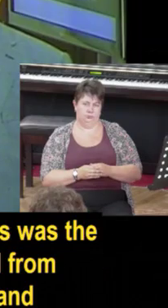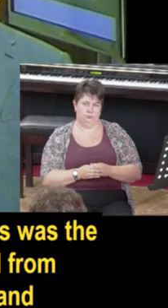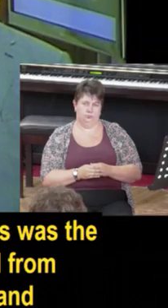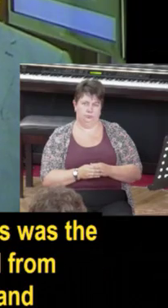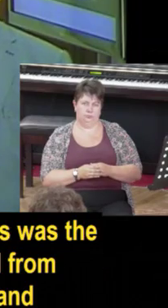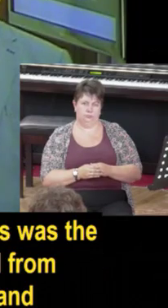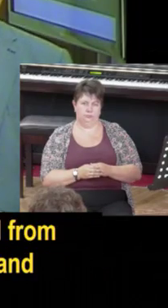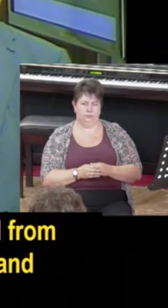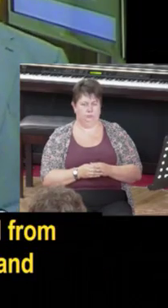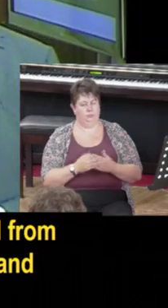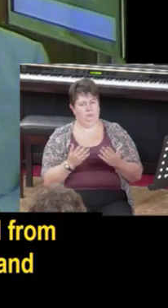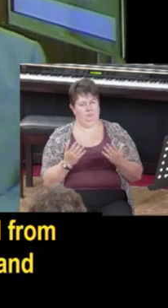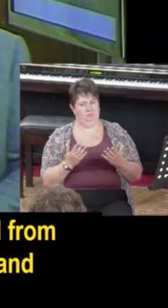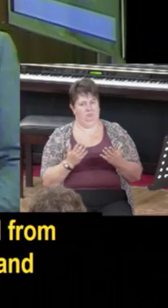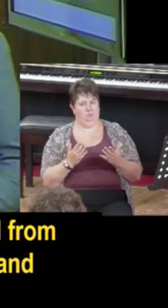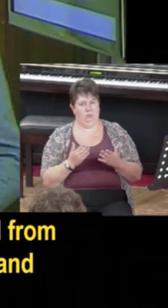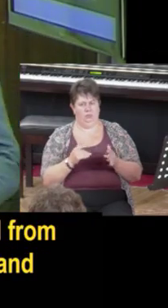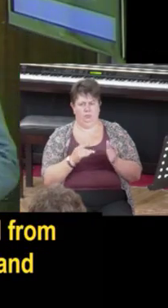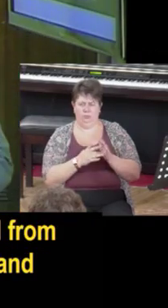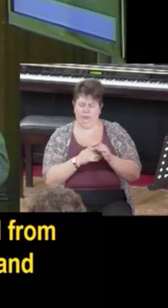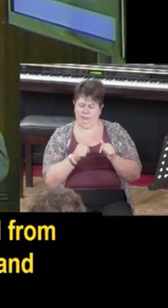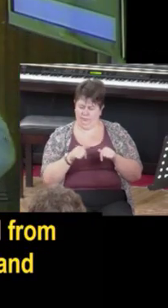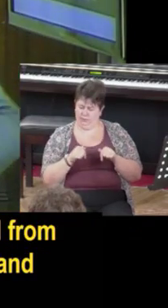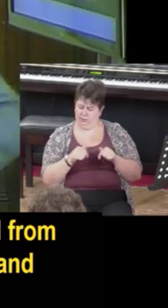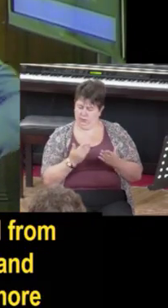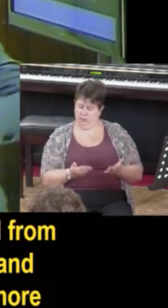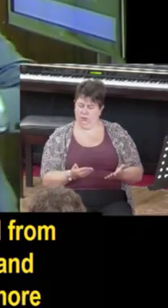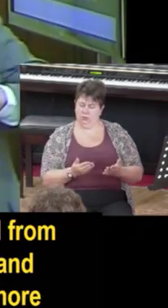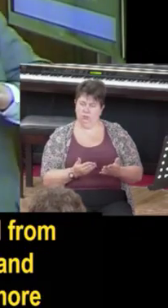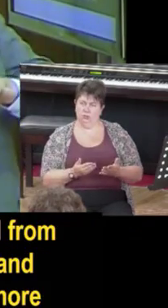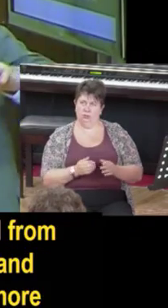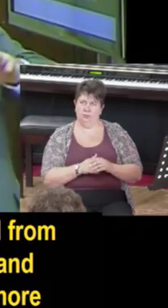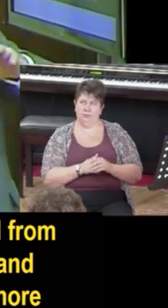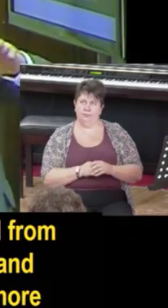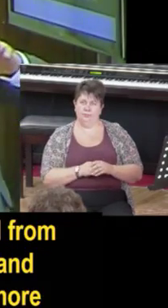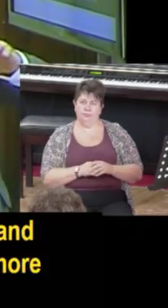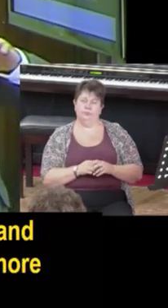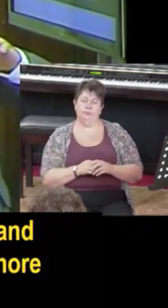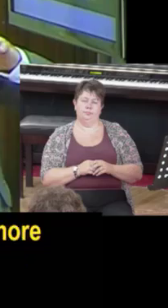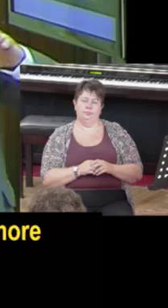So, where's the relevance of Psalm 2? It starts with this